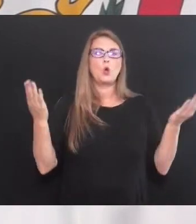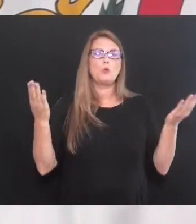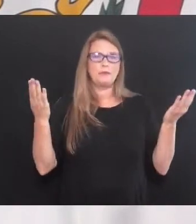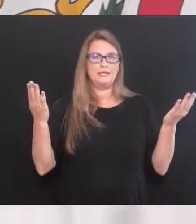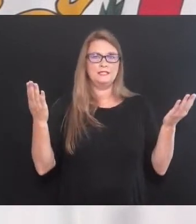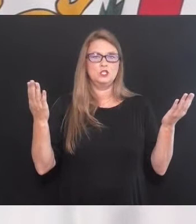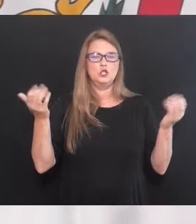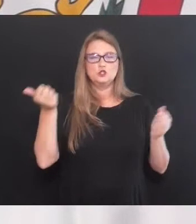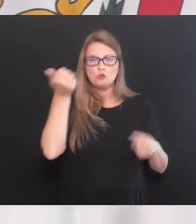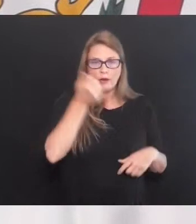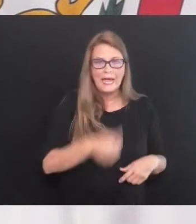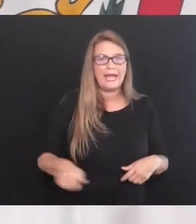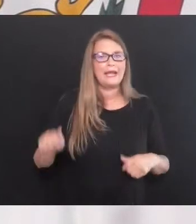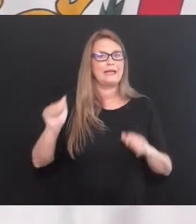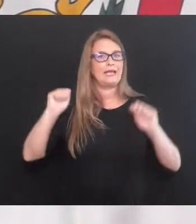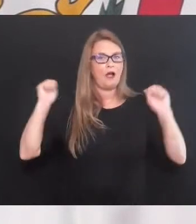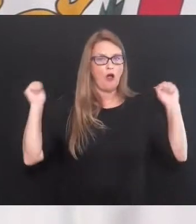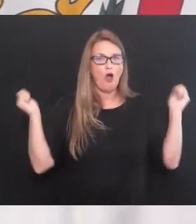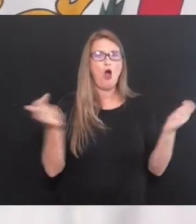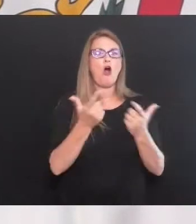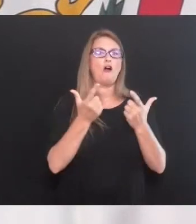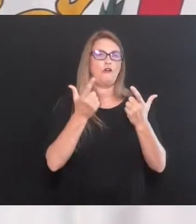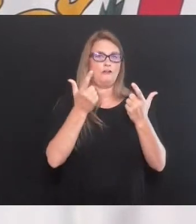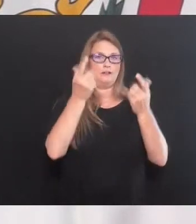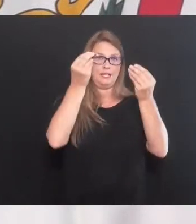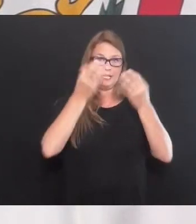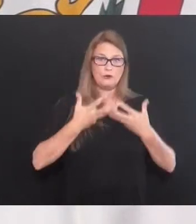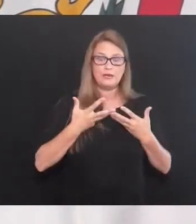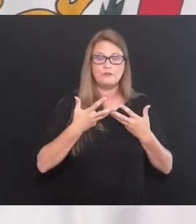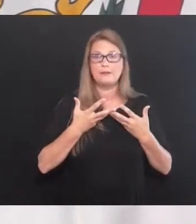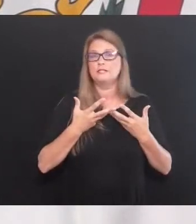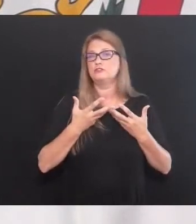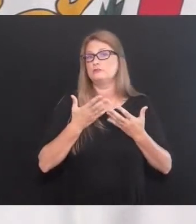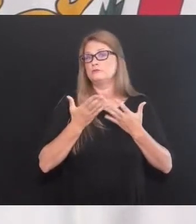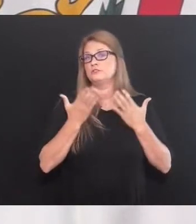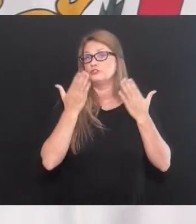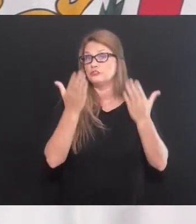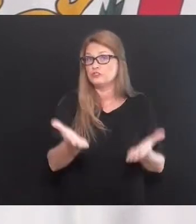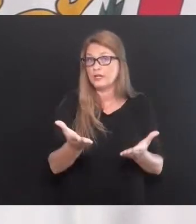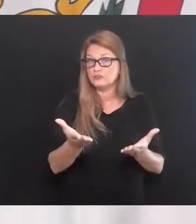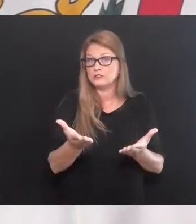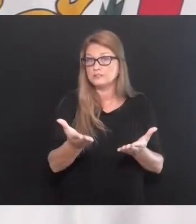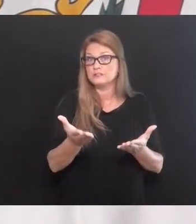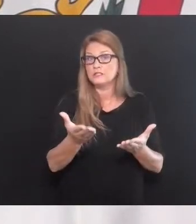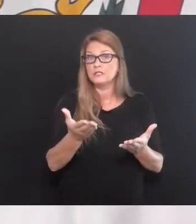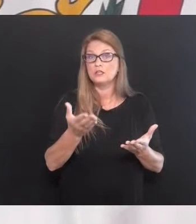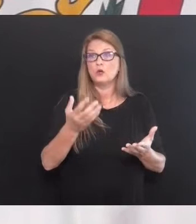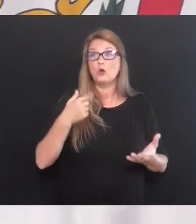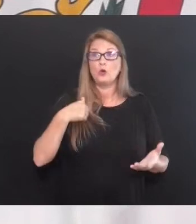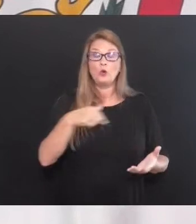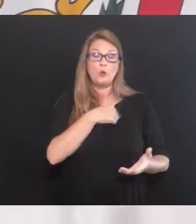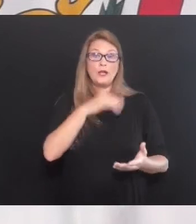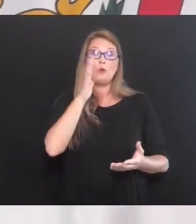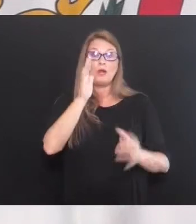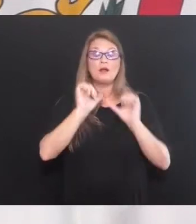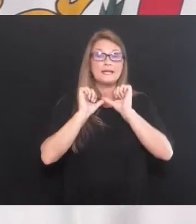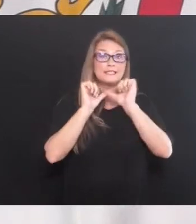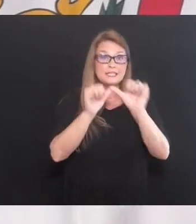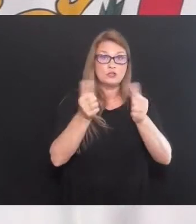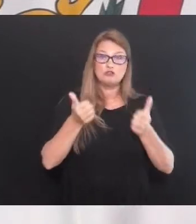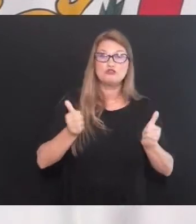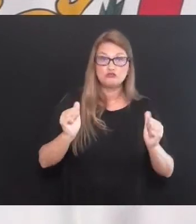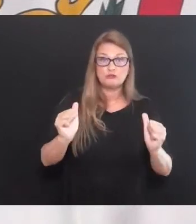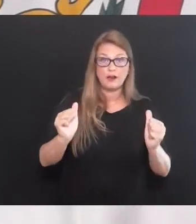all recommendations. I think these people deserve us to continue to try in every